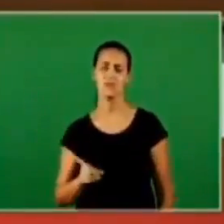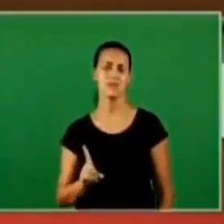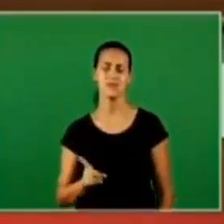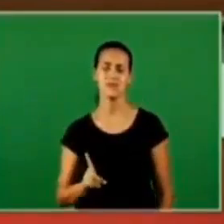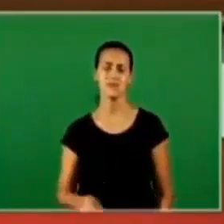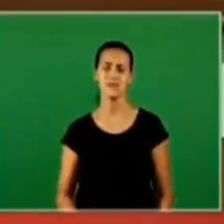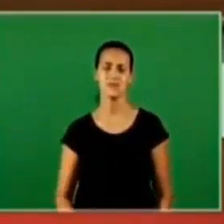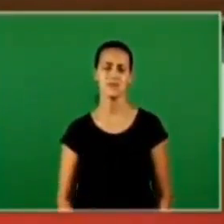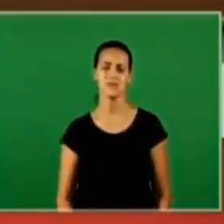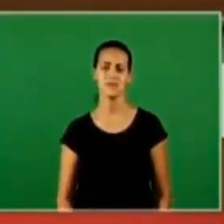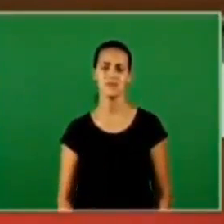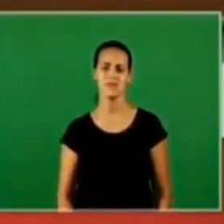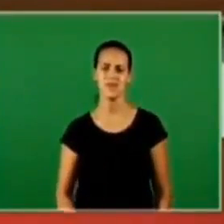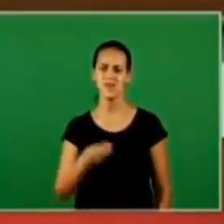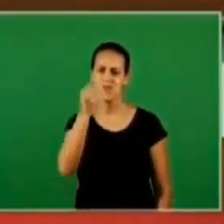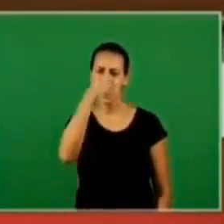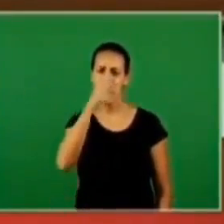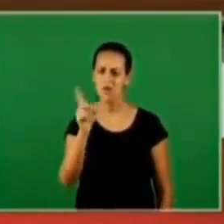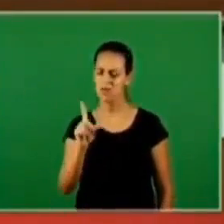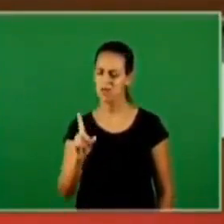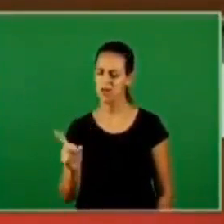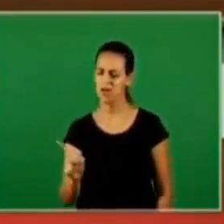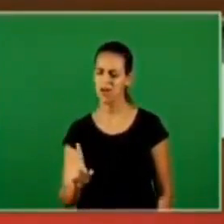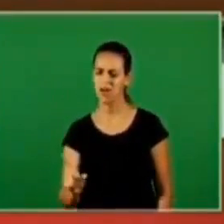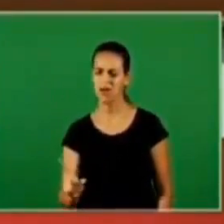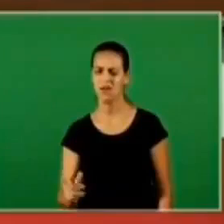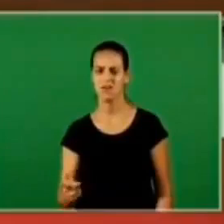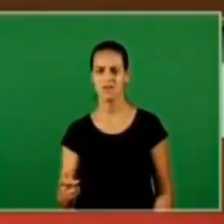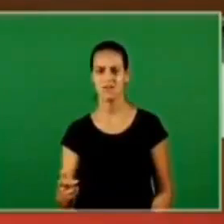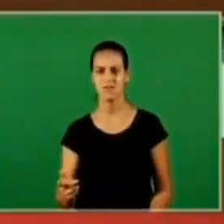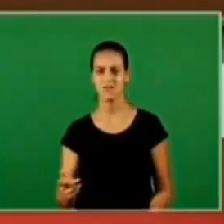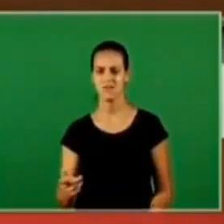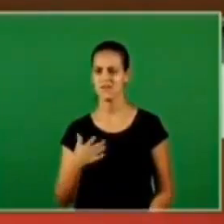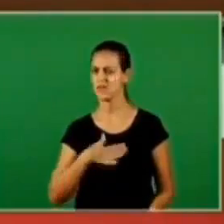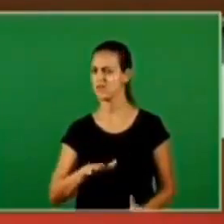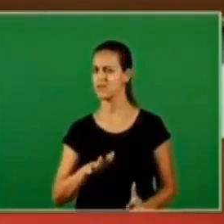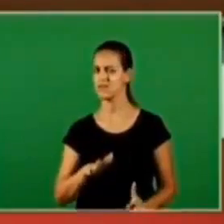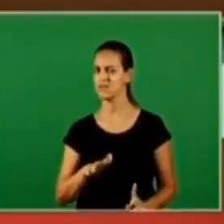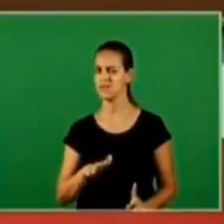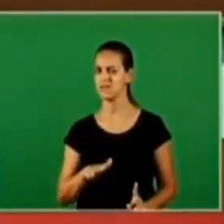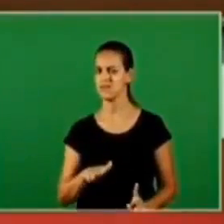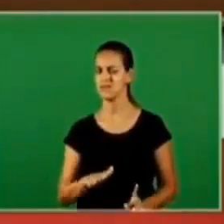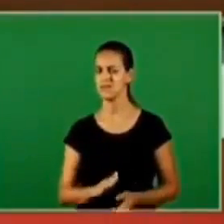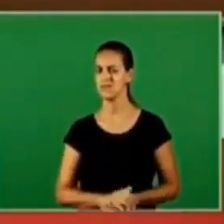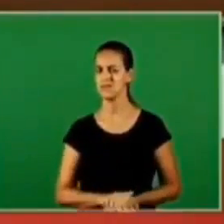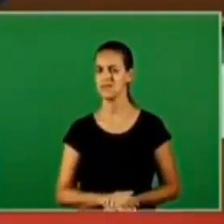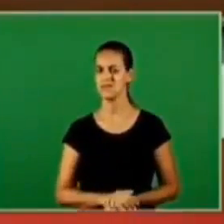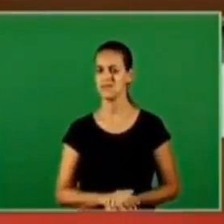No. The no is not very strong. I don't like it.